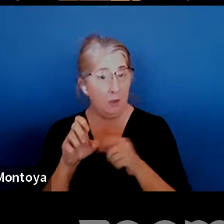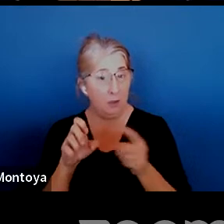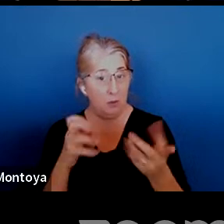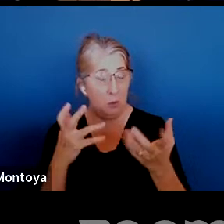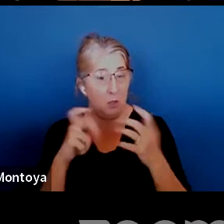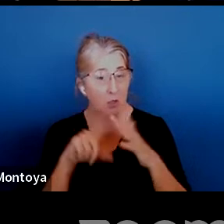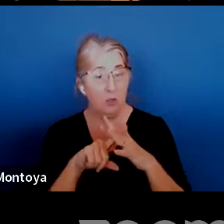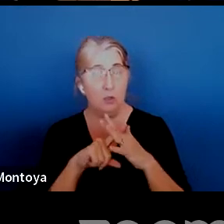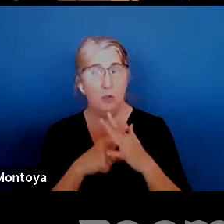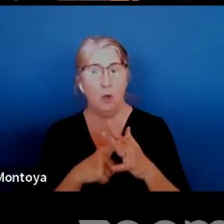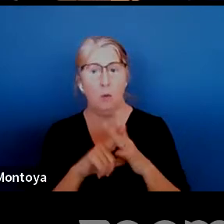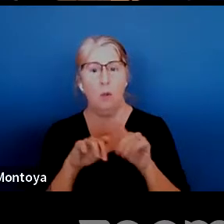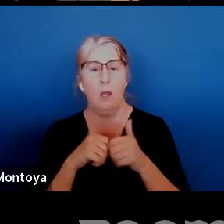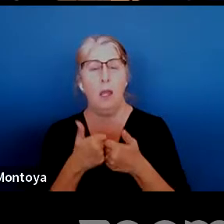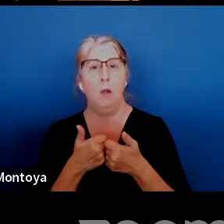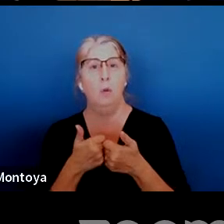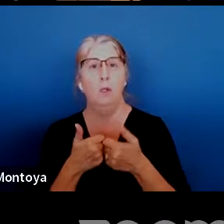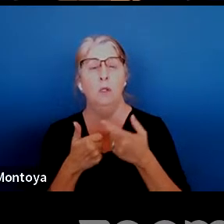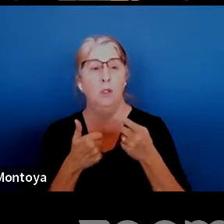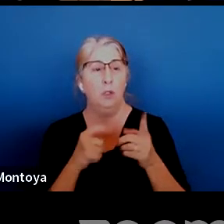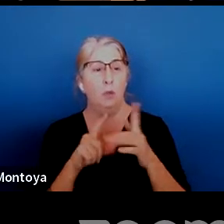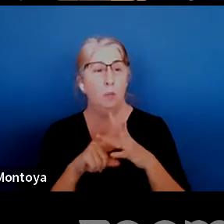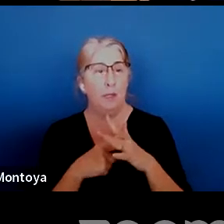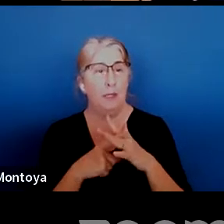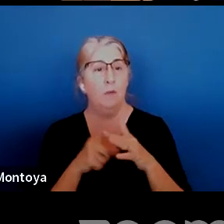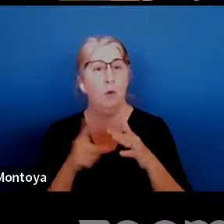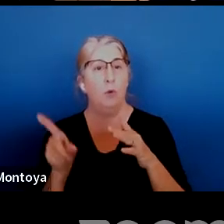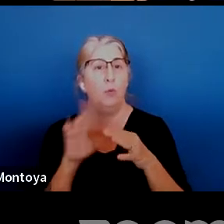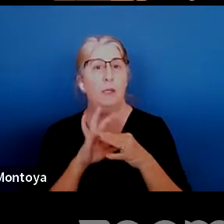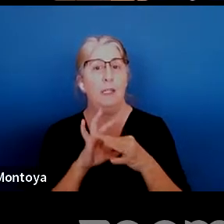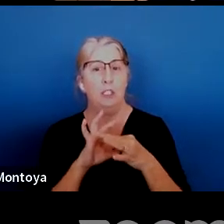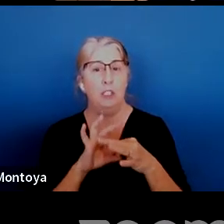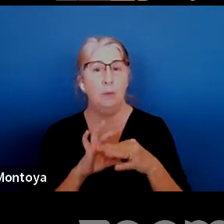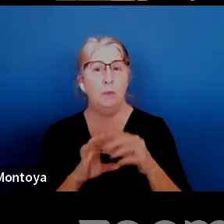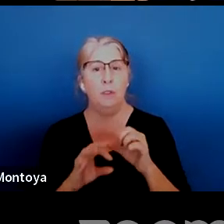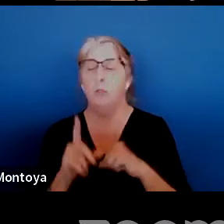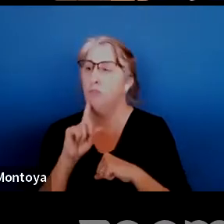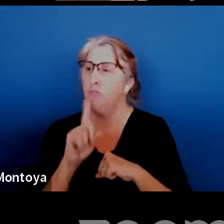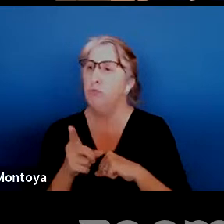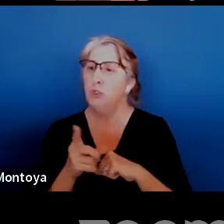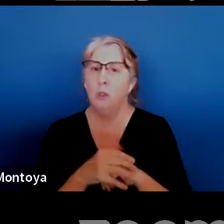about, you know, how you start those relationships? Sure.